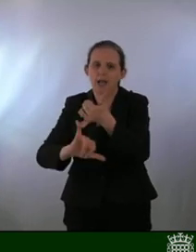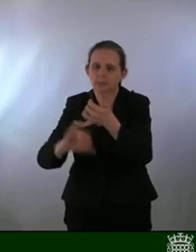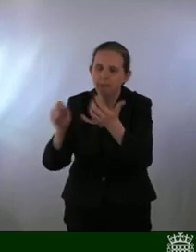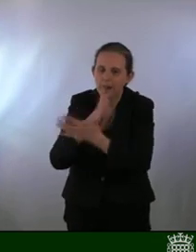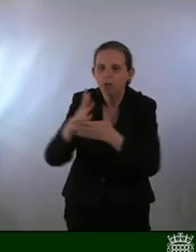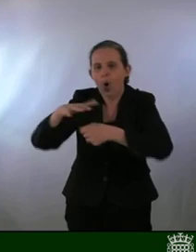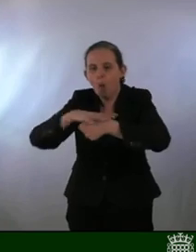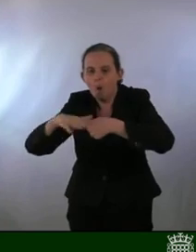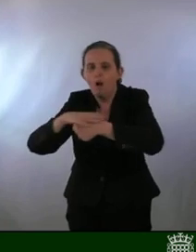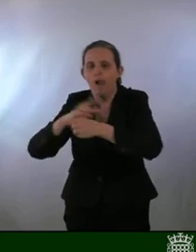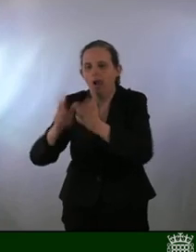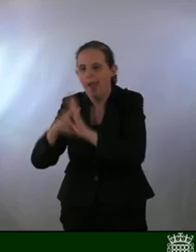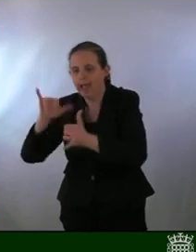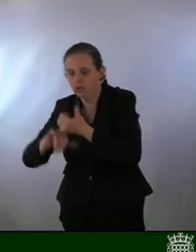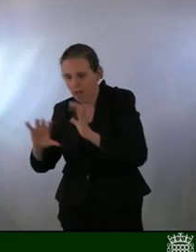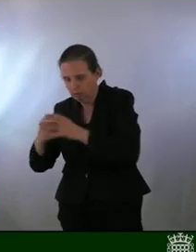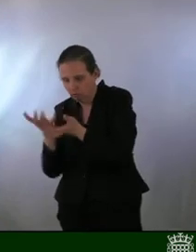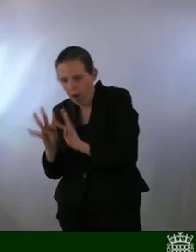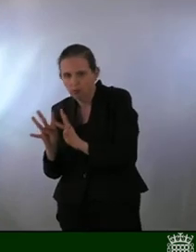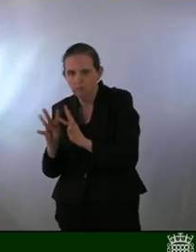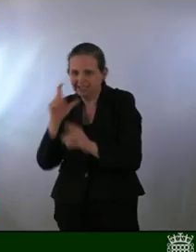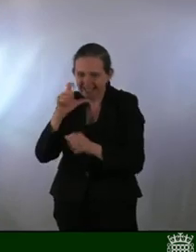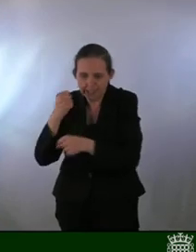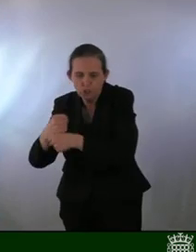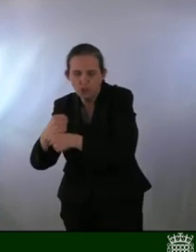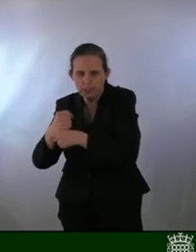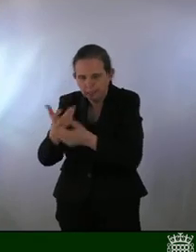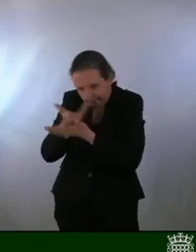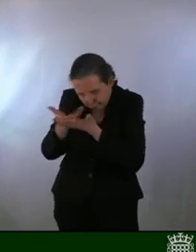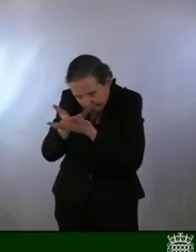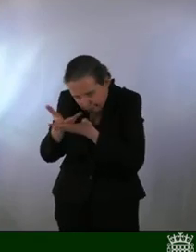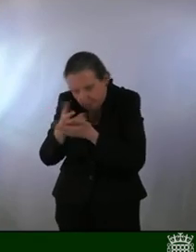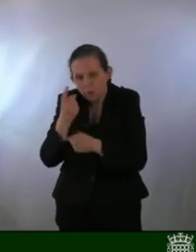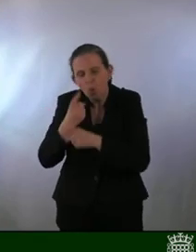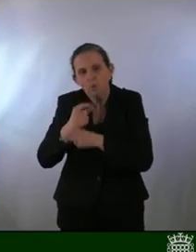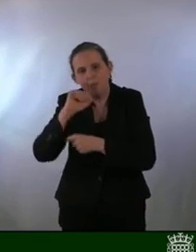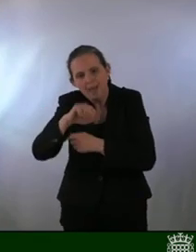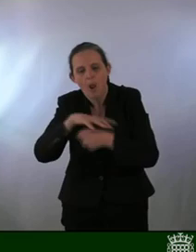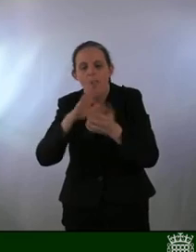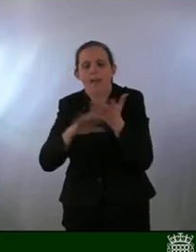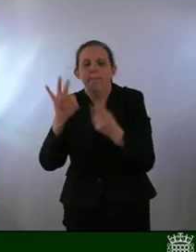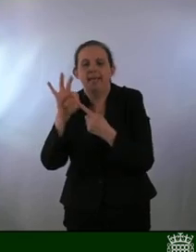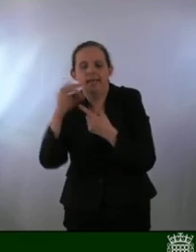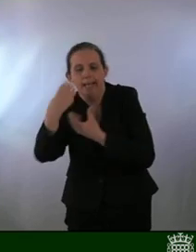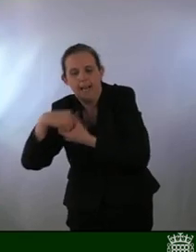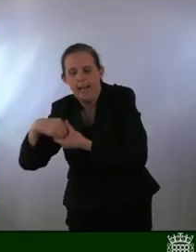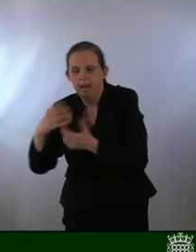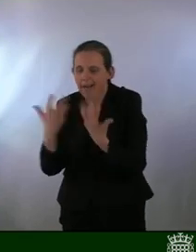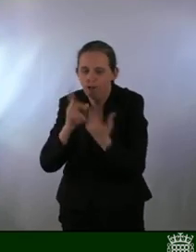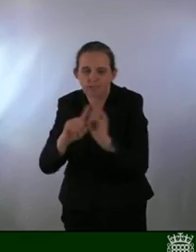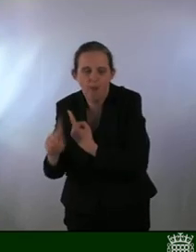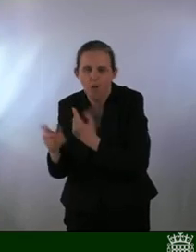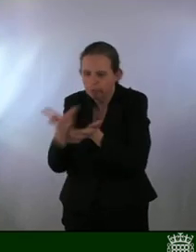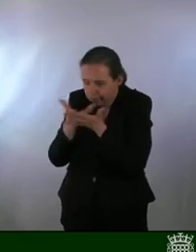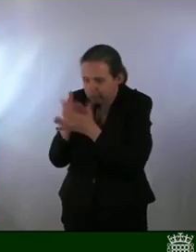local MPs informed of what's happening locally, what's having to happen, and how they're responding. Now, of